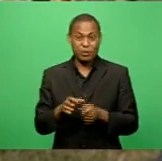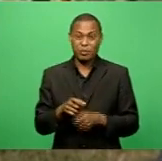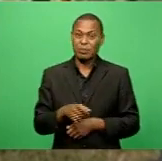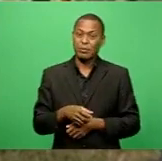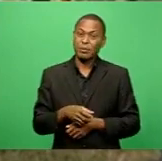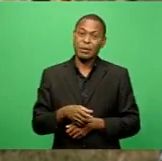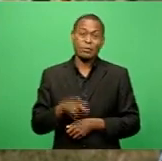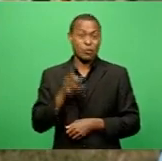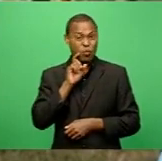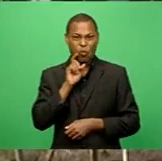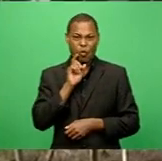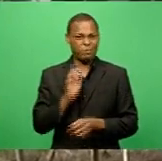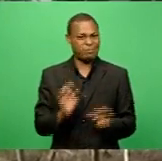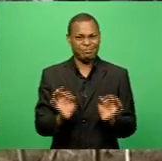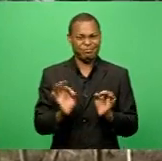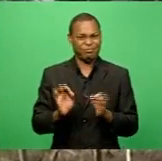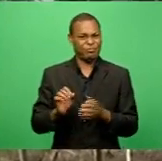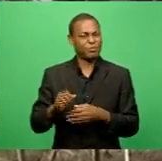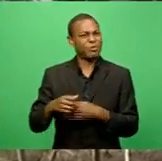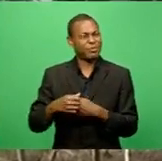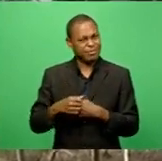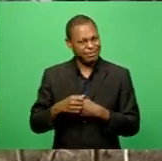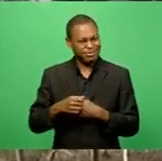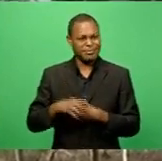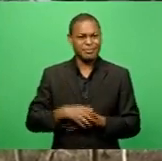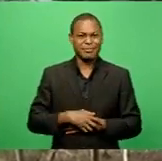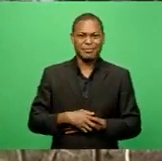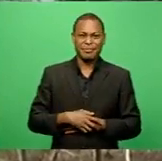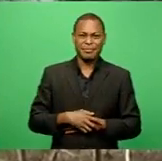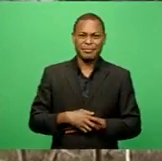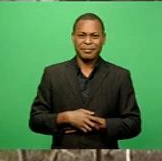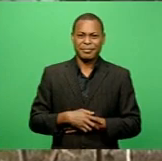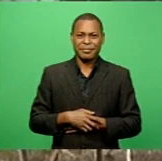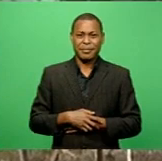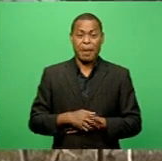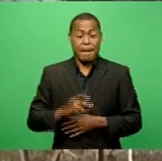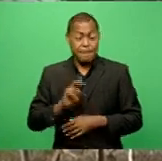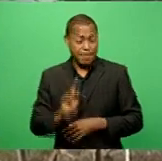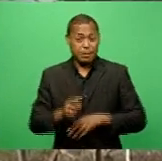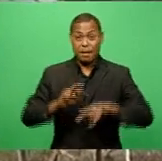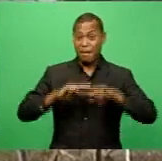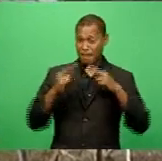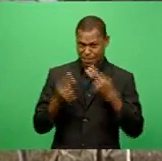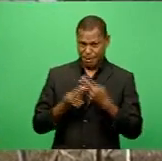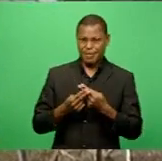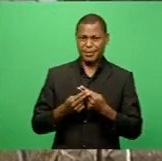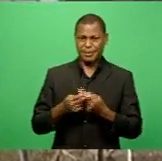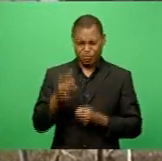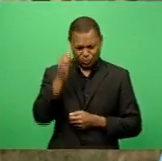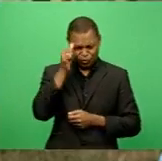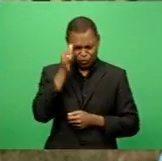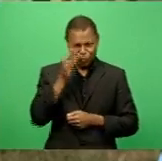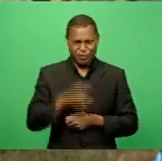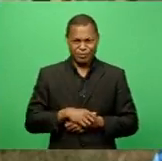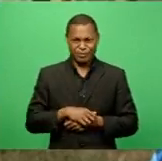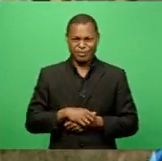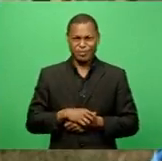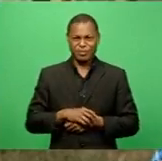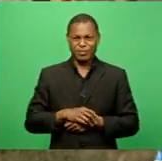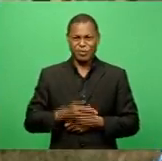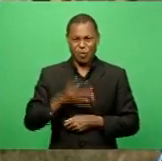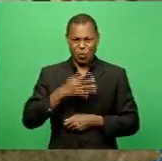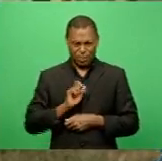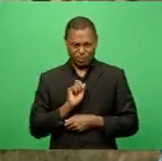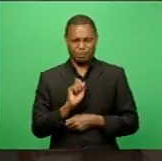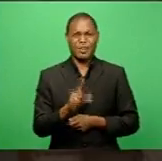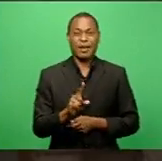was not stored. Apart from that, our families, I know you are trying to reach out to us, so our message to you is the staff here at Lekutu,